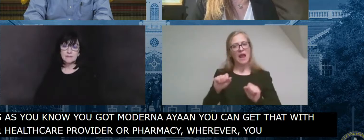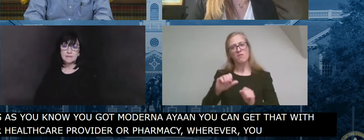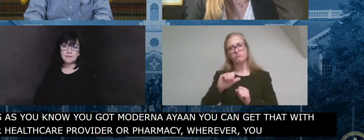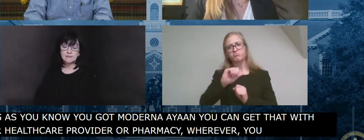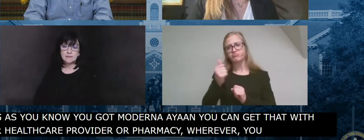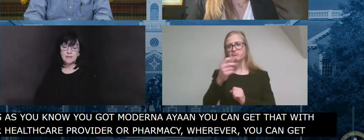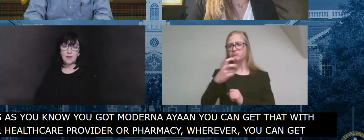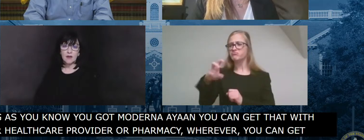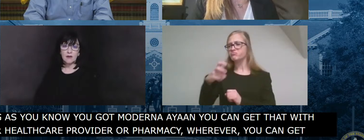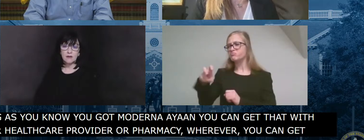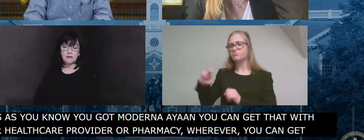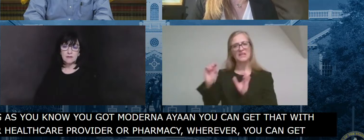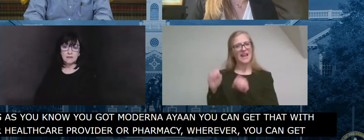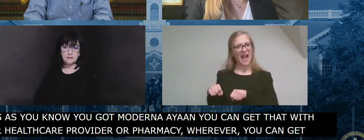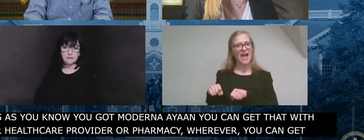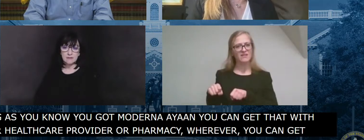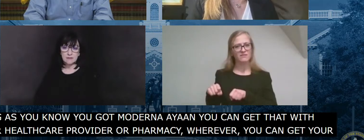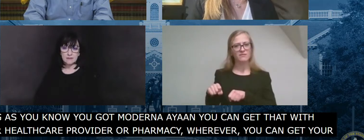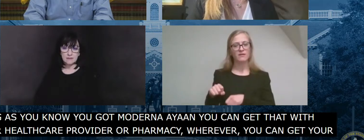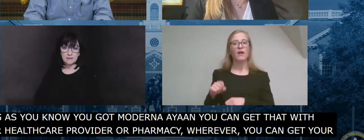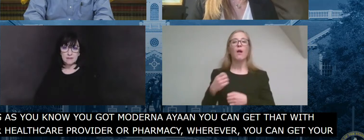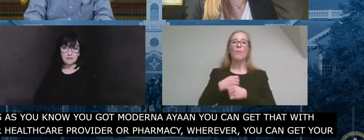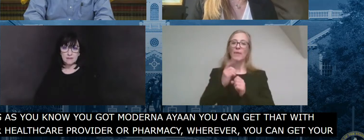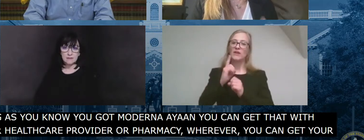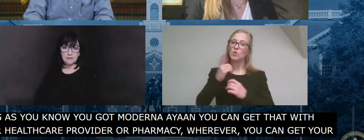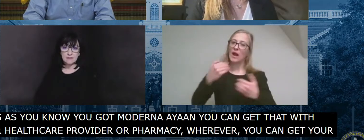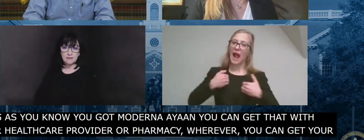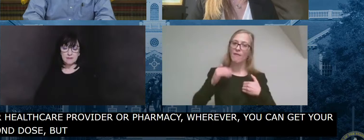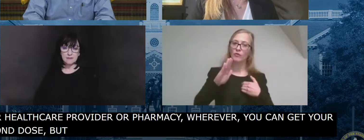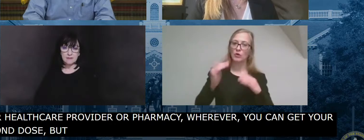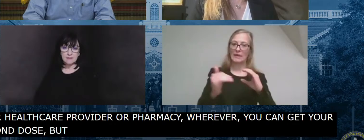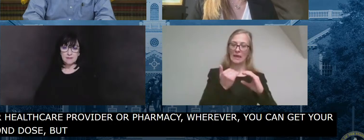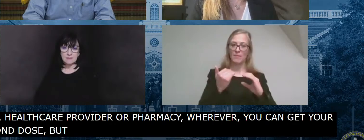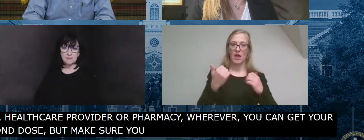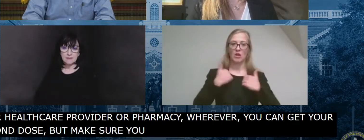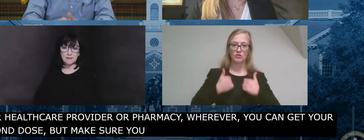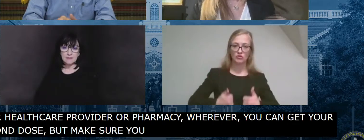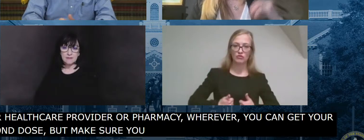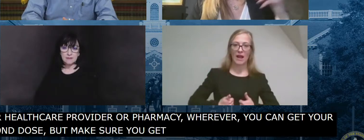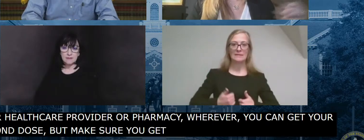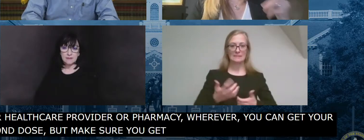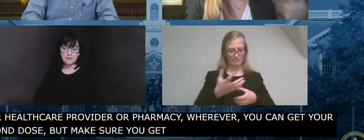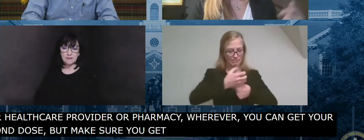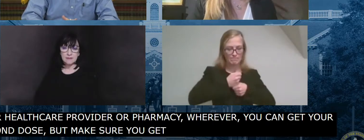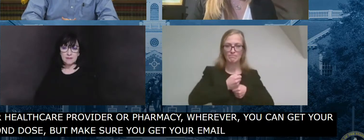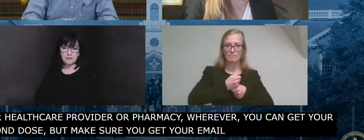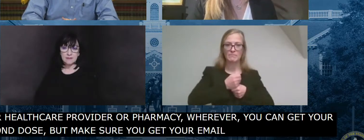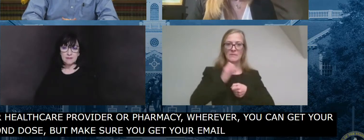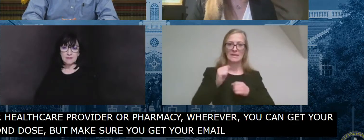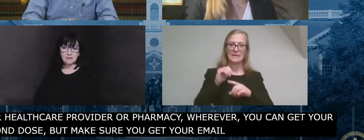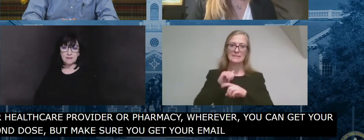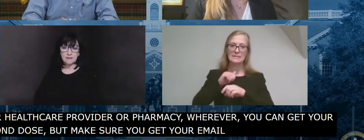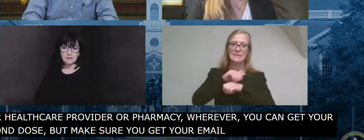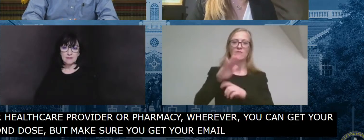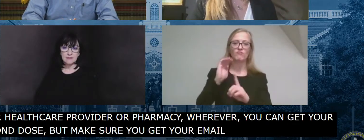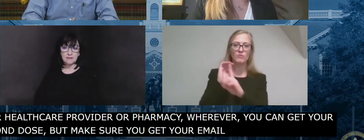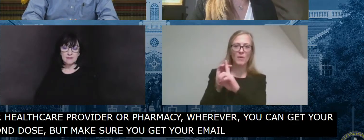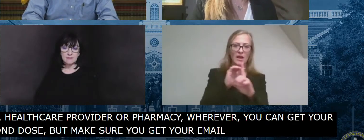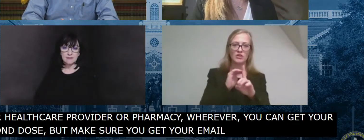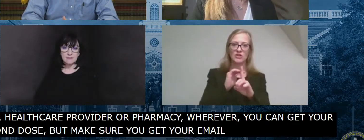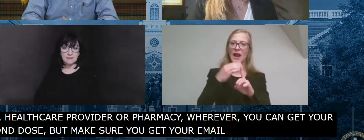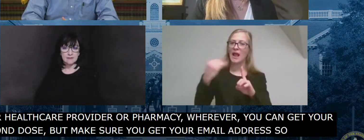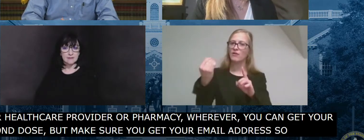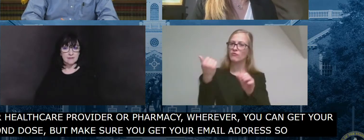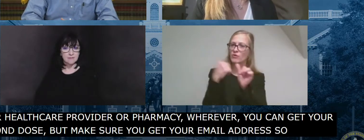But make sure we get your email addresses wherever you get your first vaccine, so we can get you reminders, and keep an eye